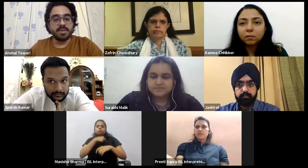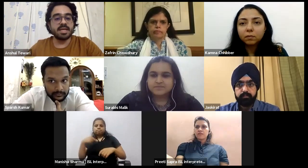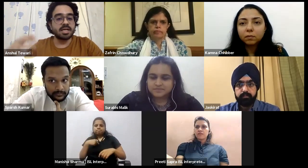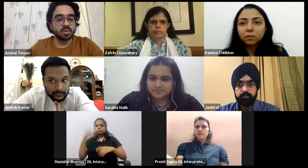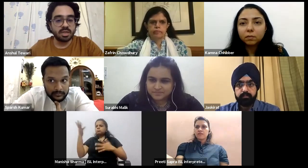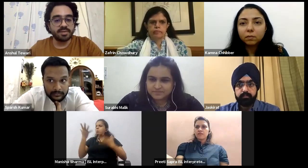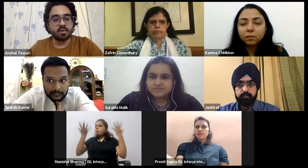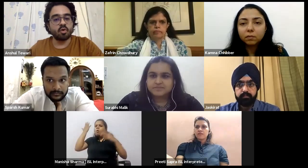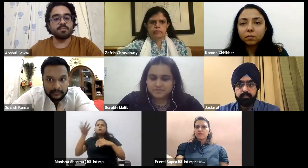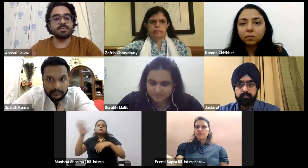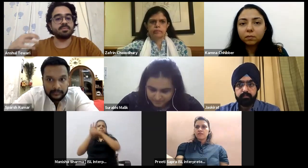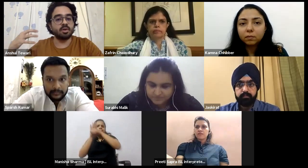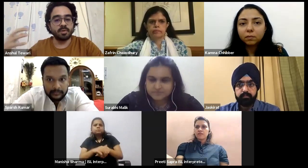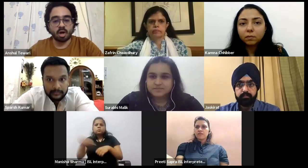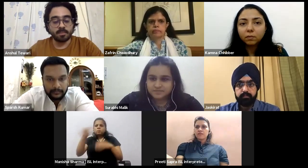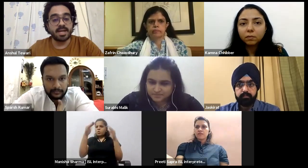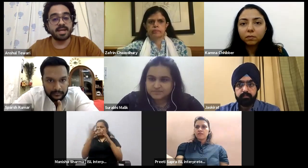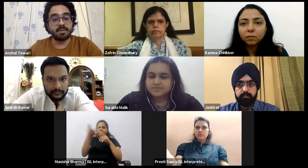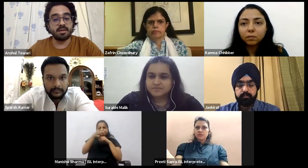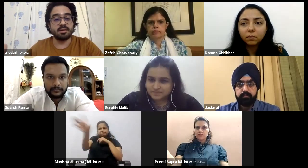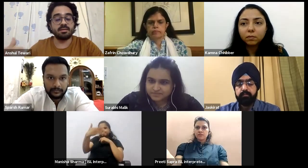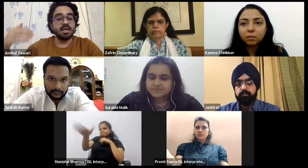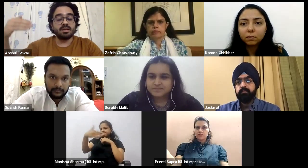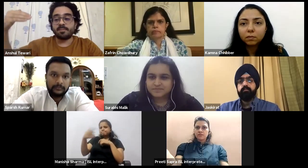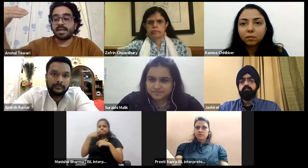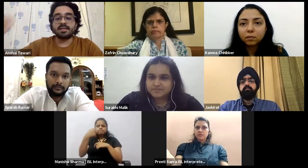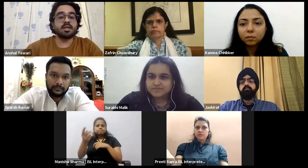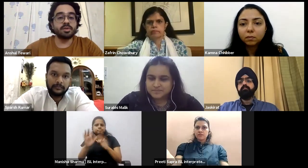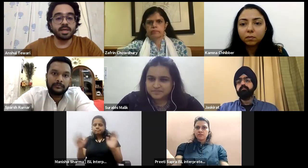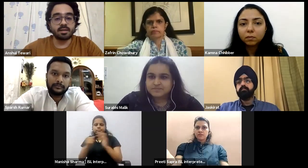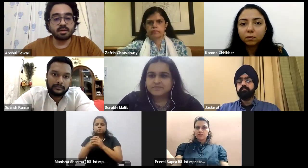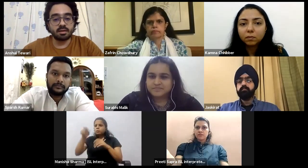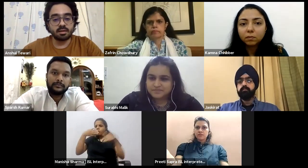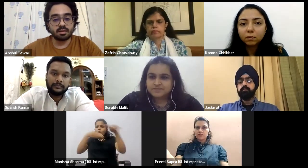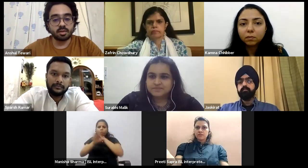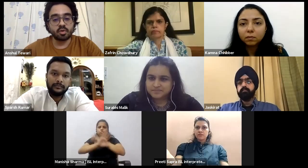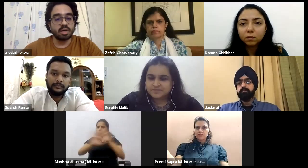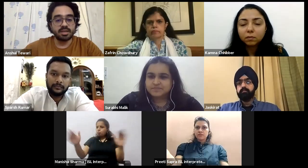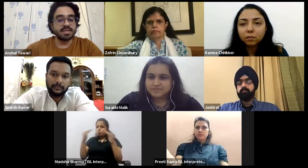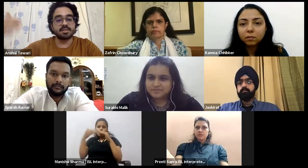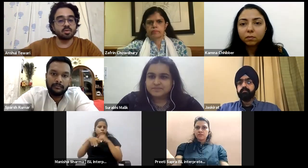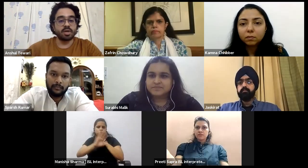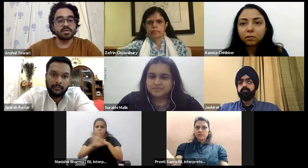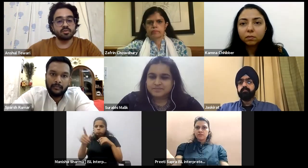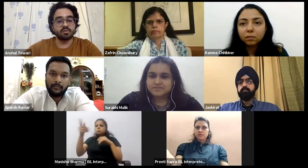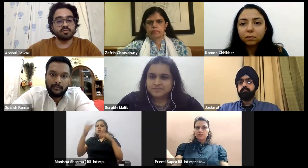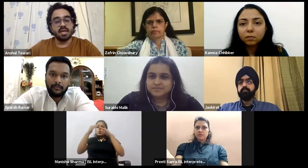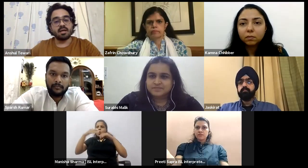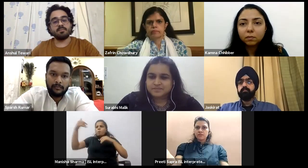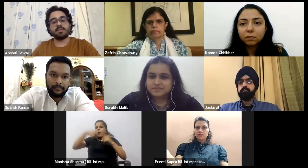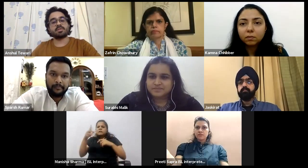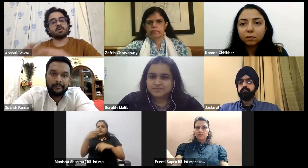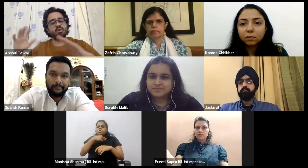discrimination, being asked to leave their homes, not be letting them enter into their colonies, and so on and so